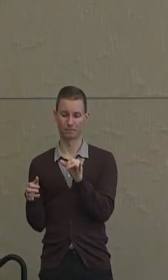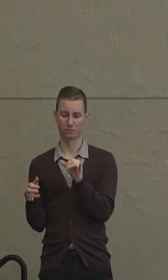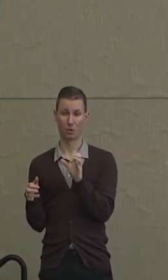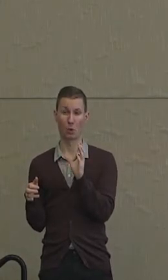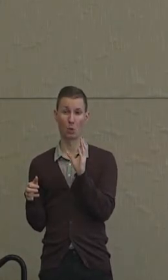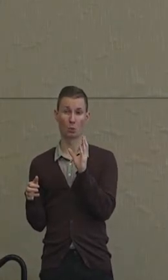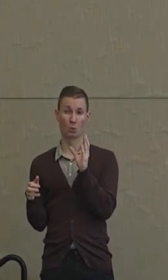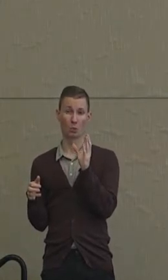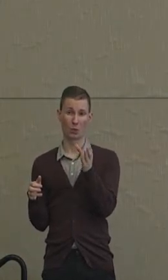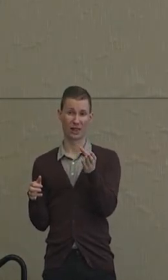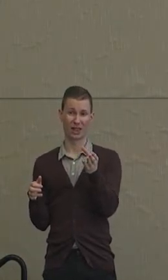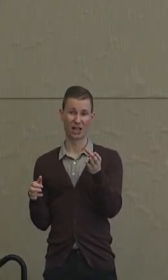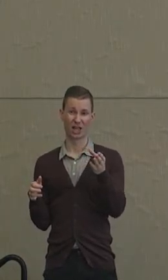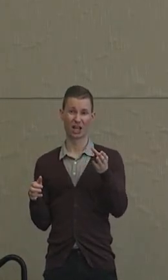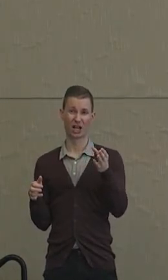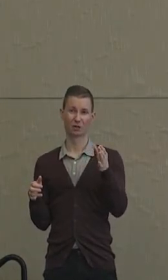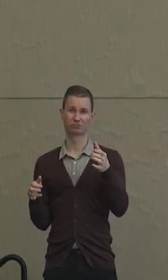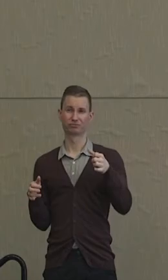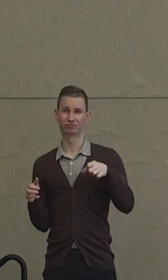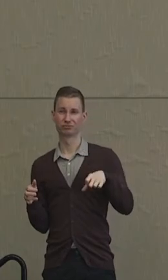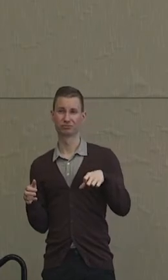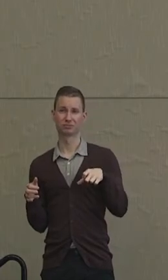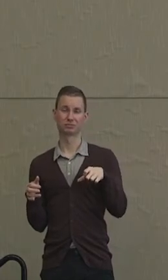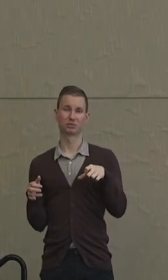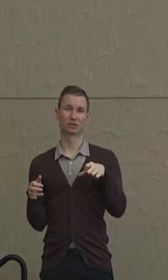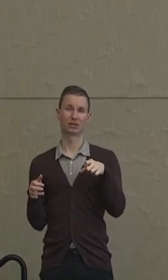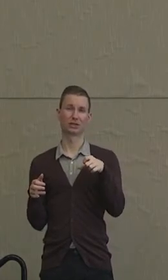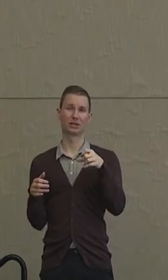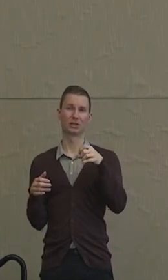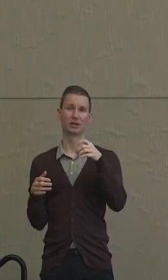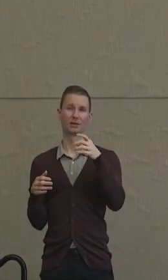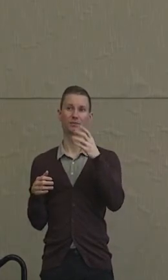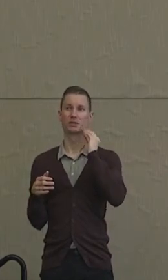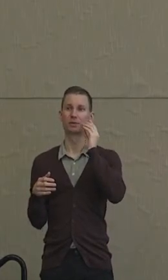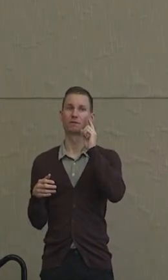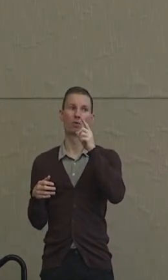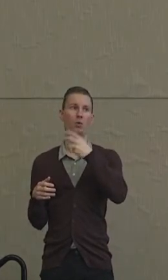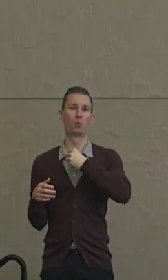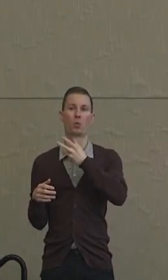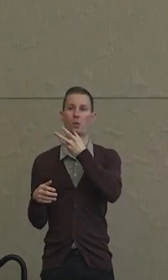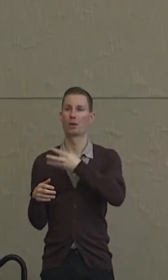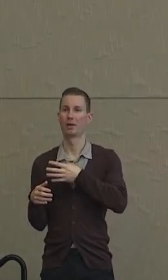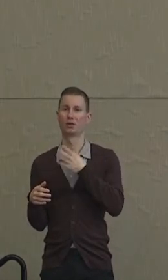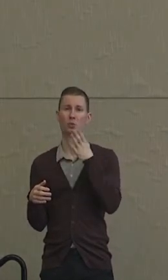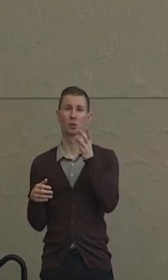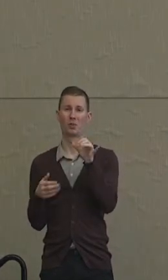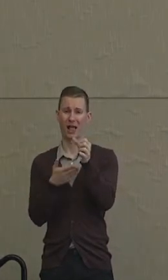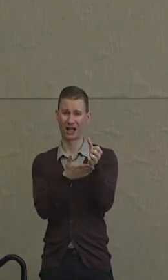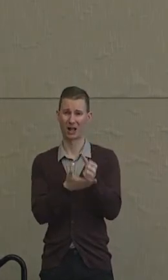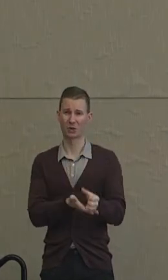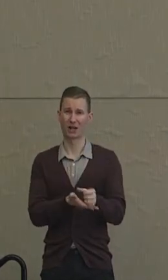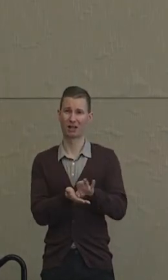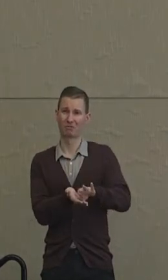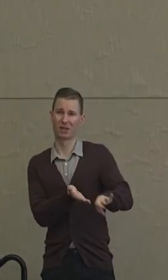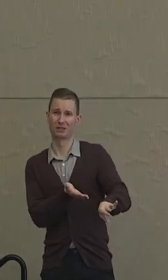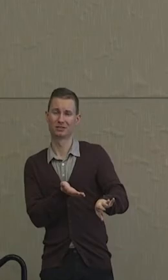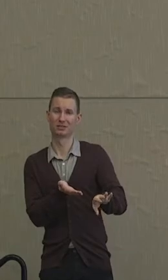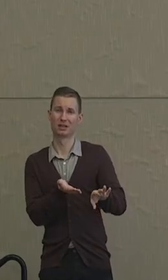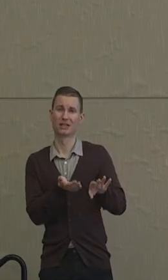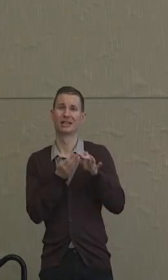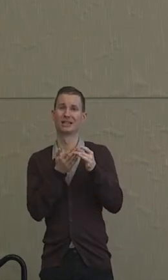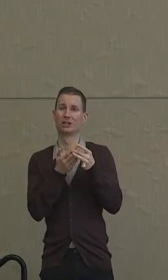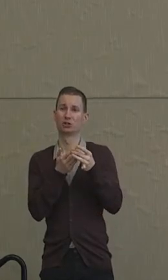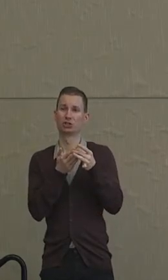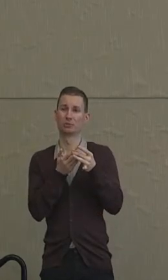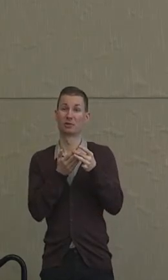the experiences of white women? Does it not erase the kind of